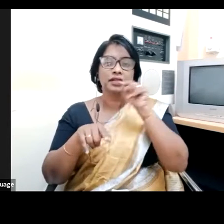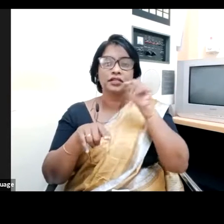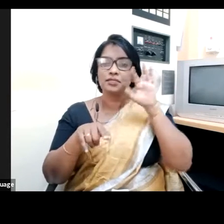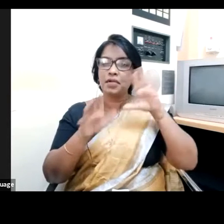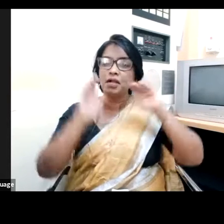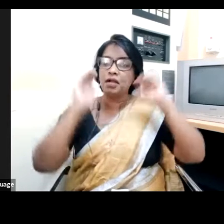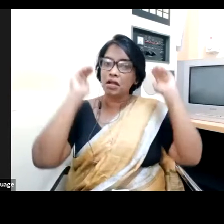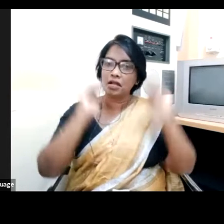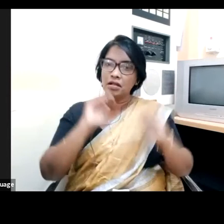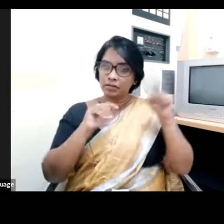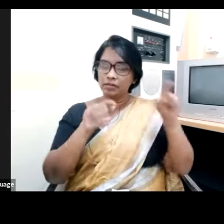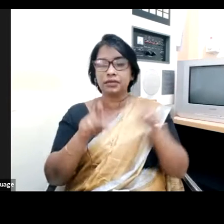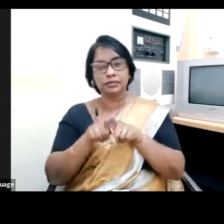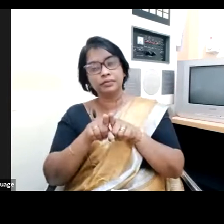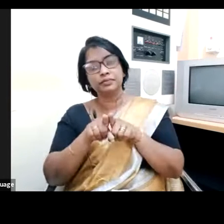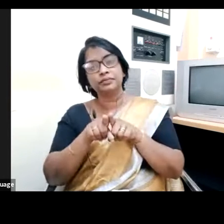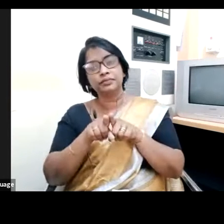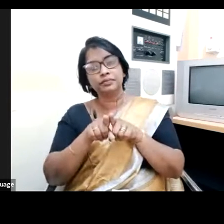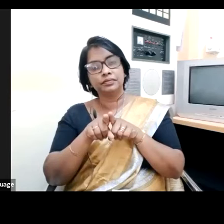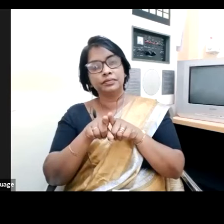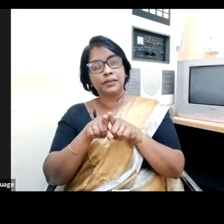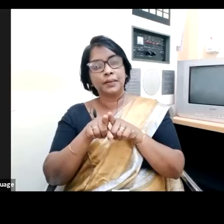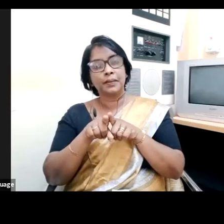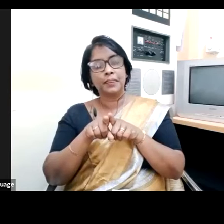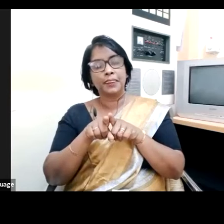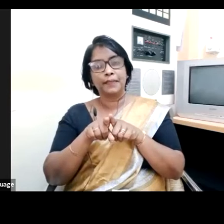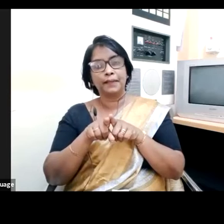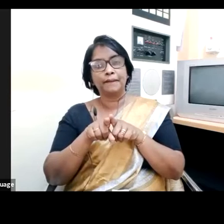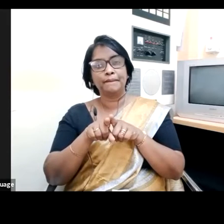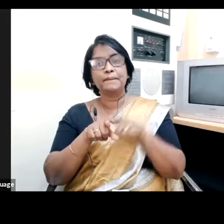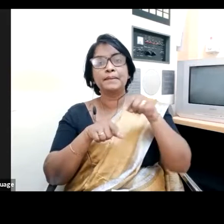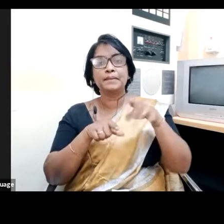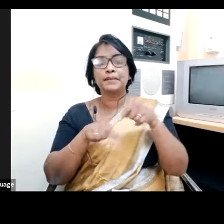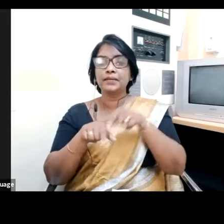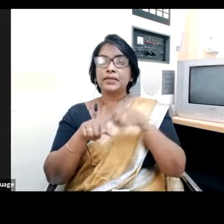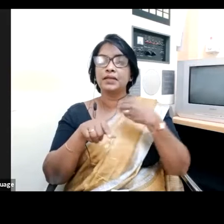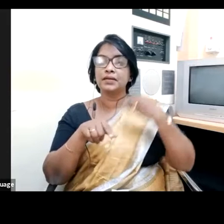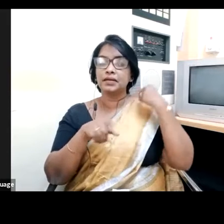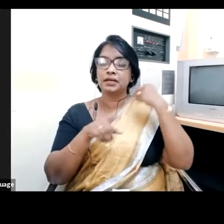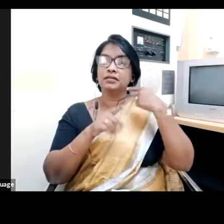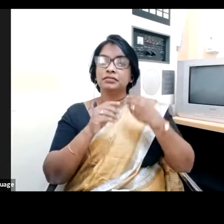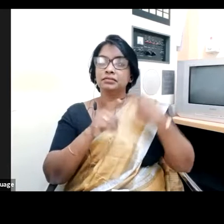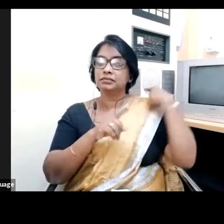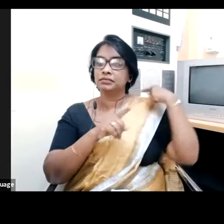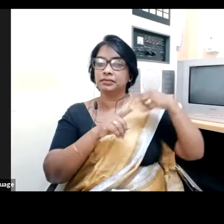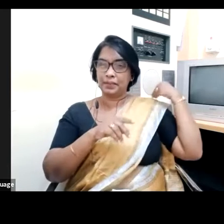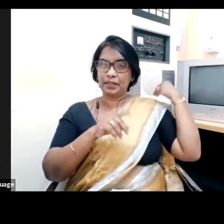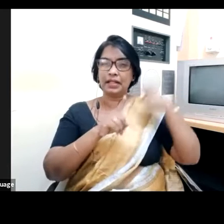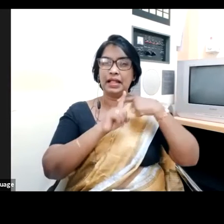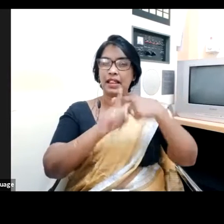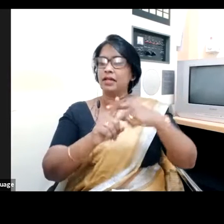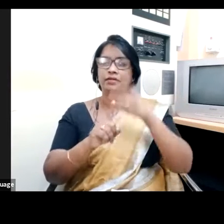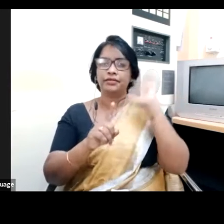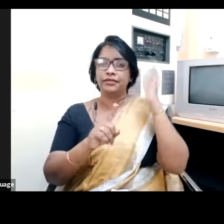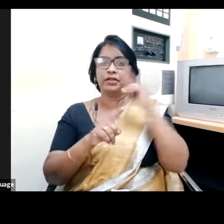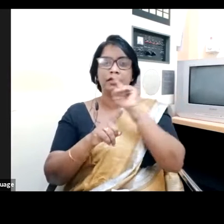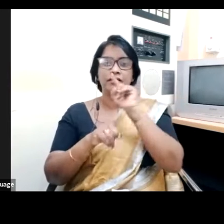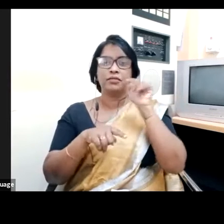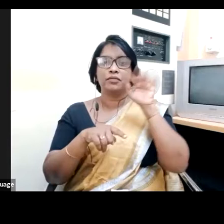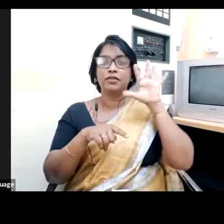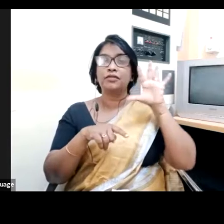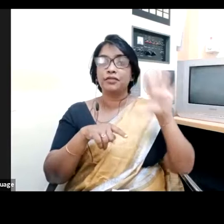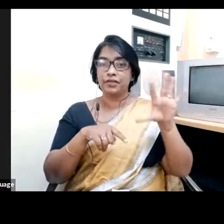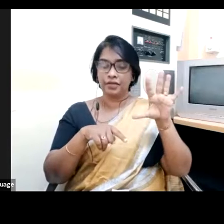minimum ambition in corporate target setting to 1.5 degrees above pre-industrial levels, no longer accepting well